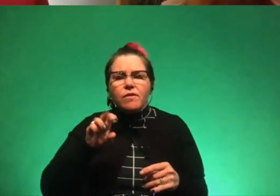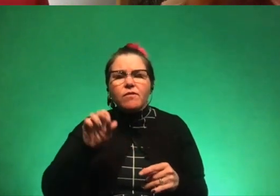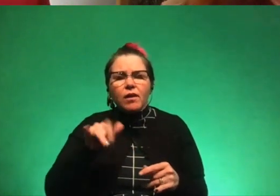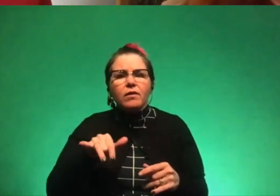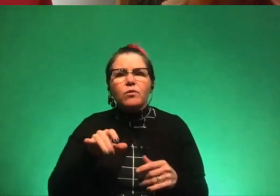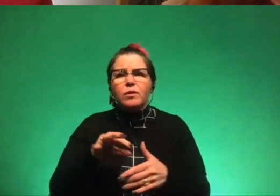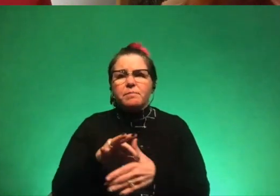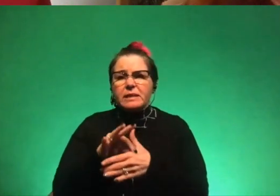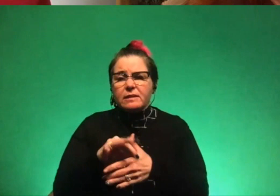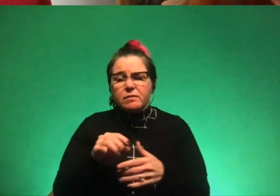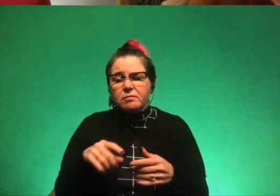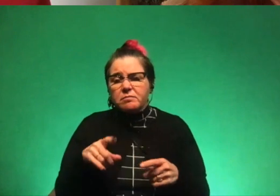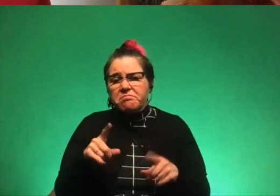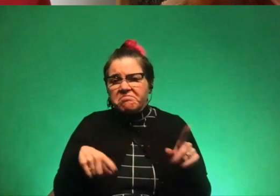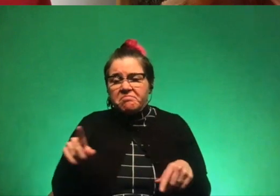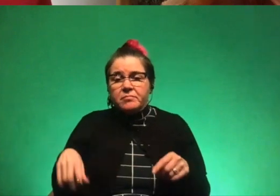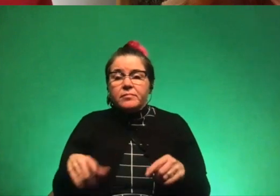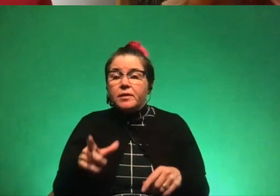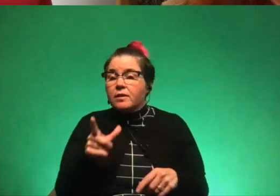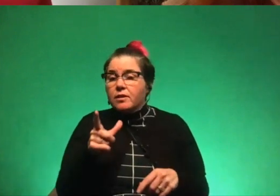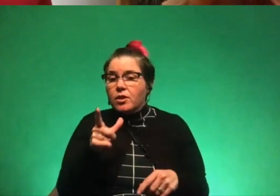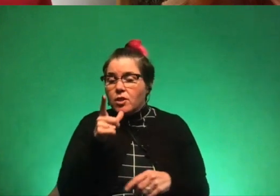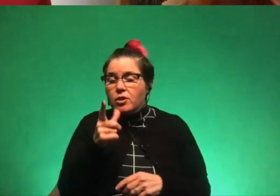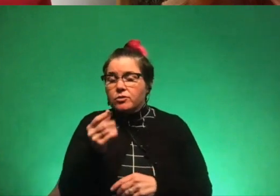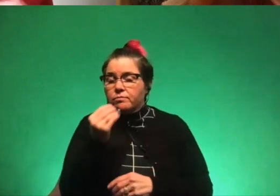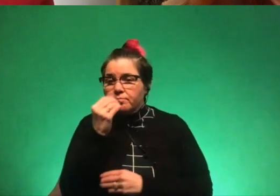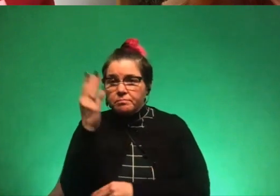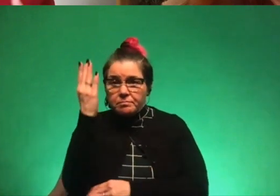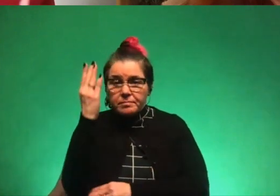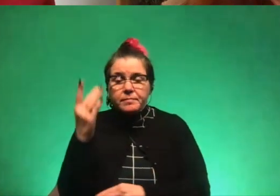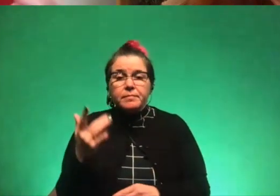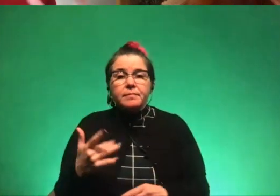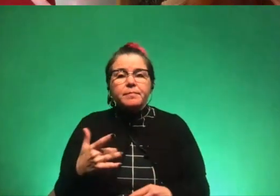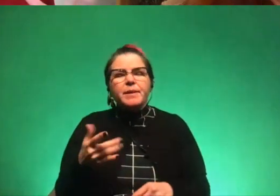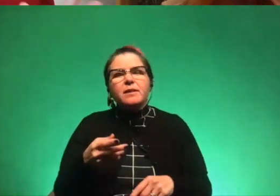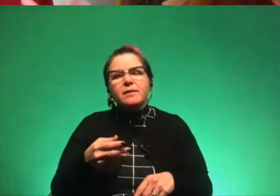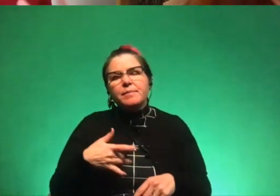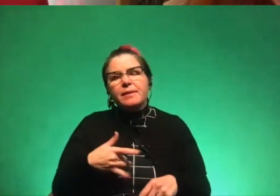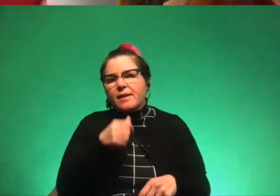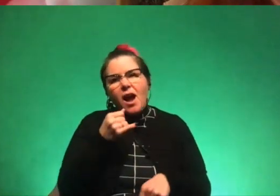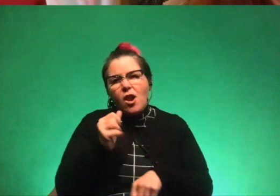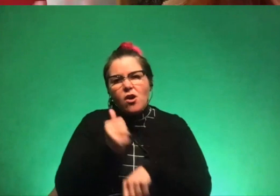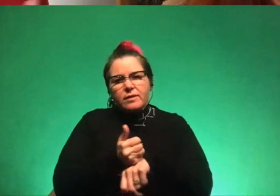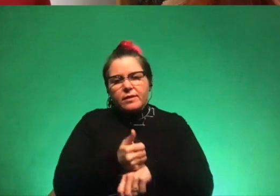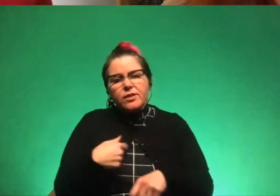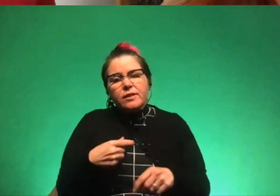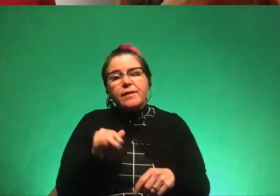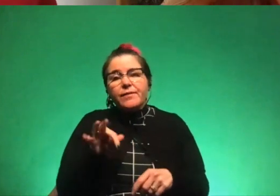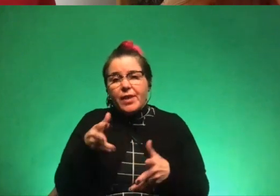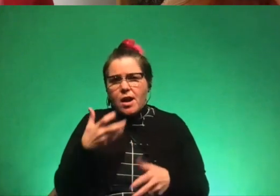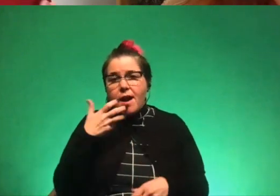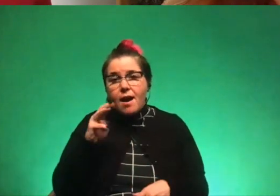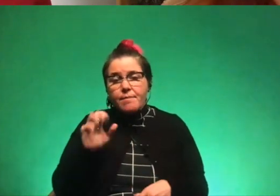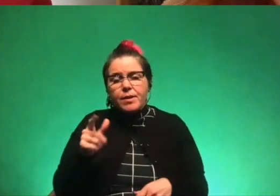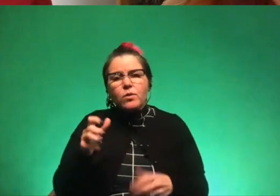or something like that. Lunch, I tend, because we're off station, so lunch, if you're on station, lunch is like a hot meal,